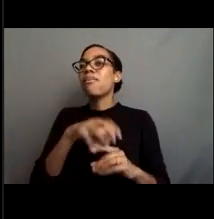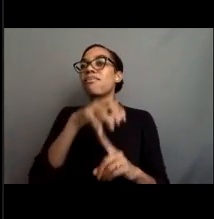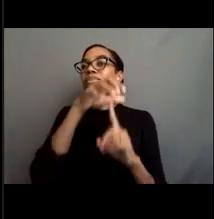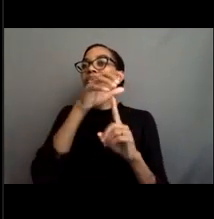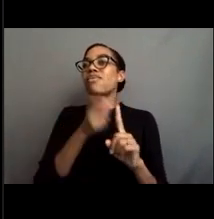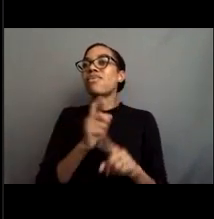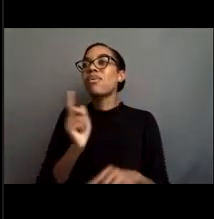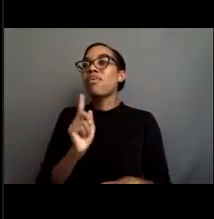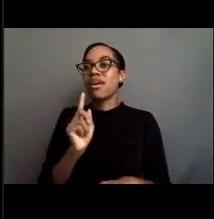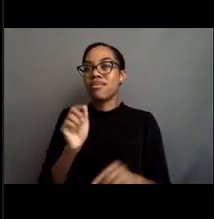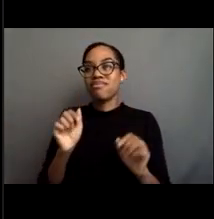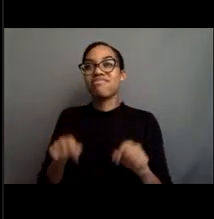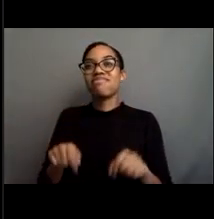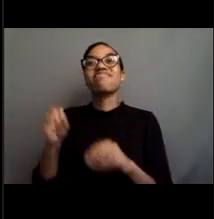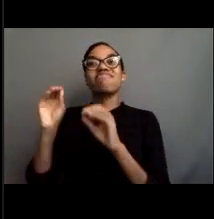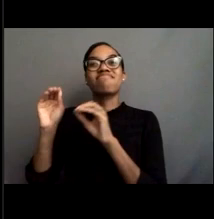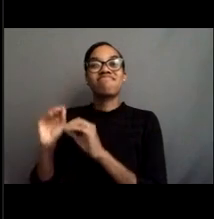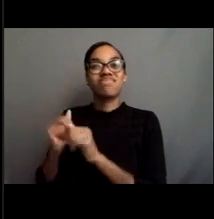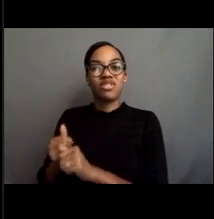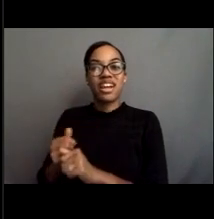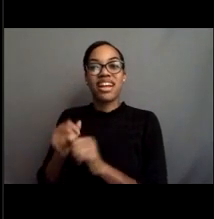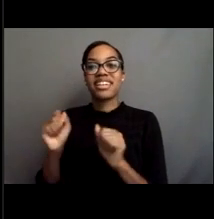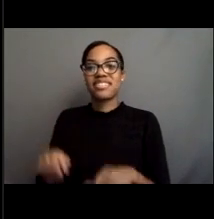you just found. So that's really pretty neat.